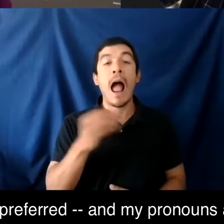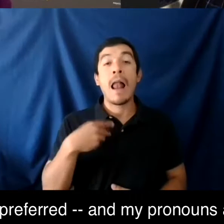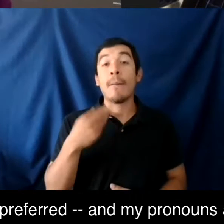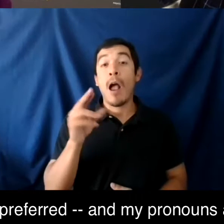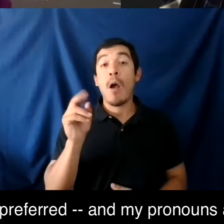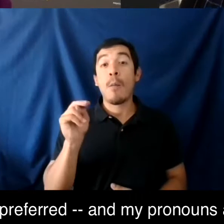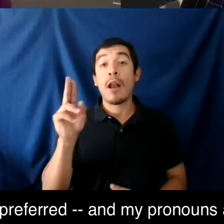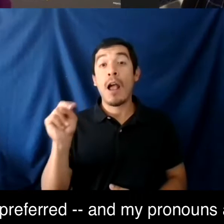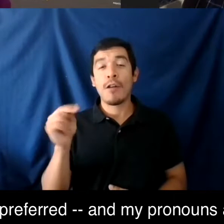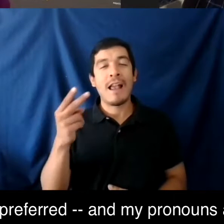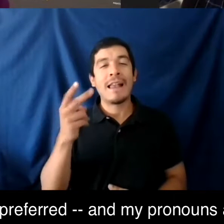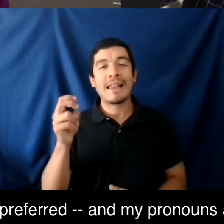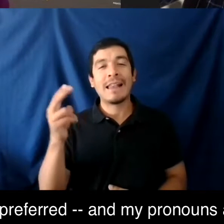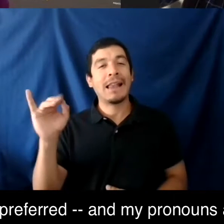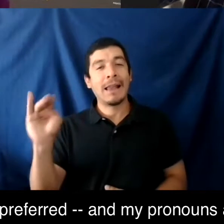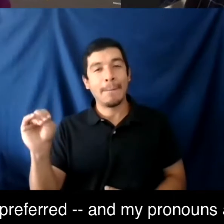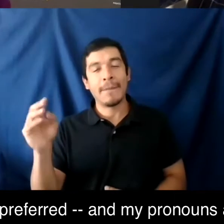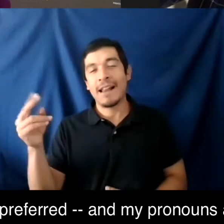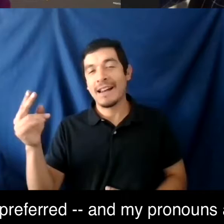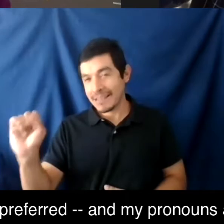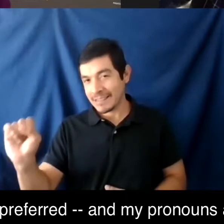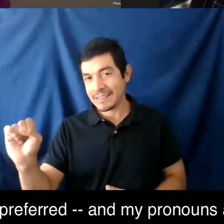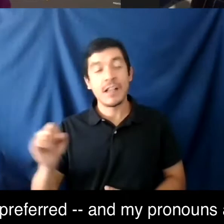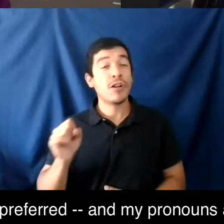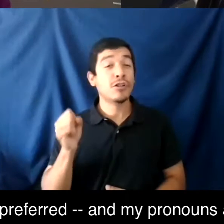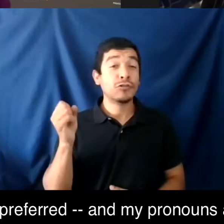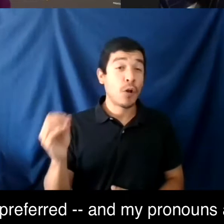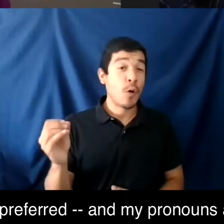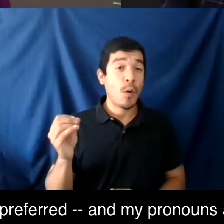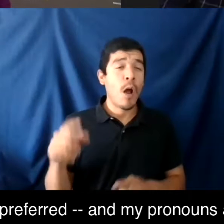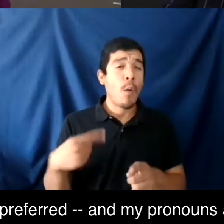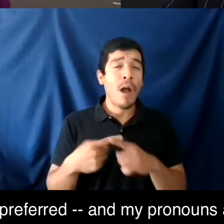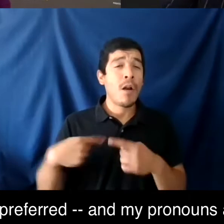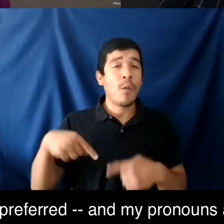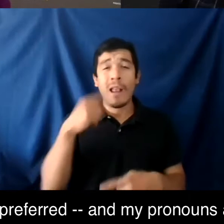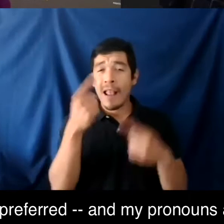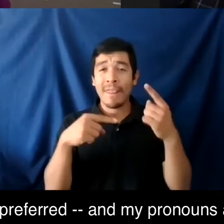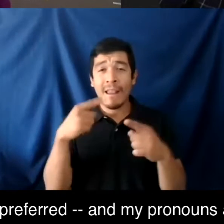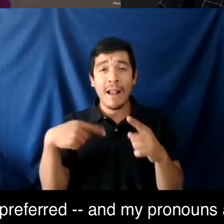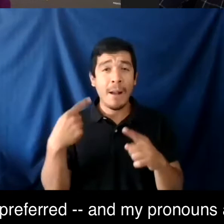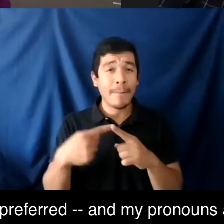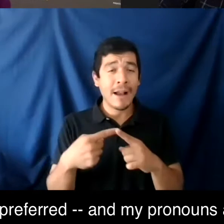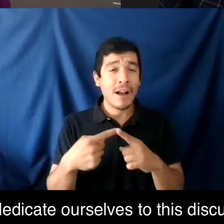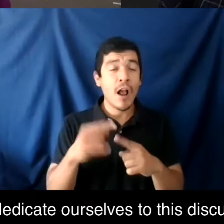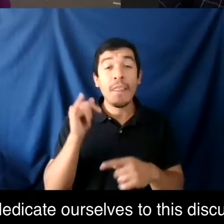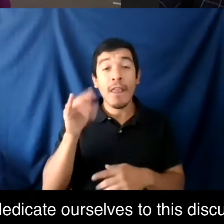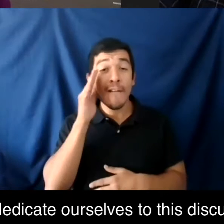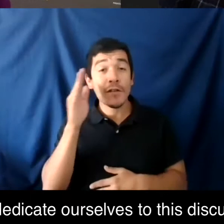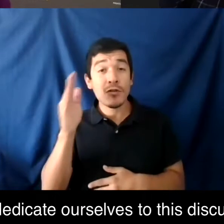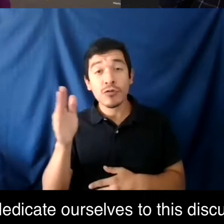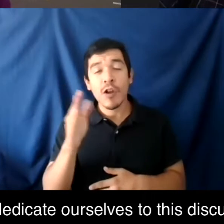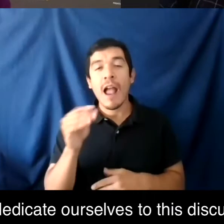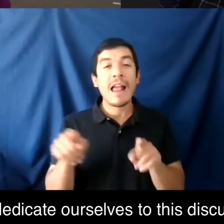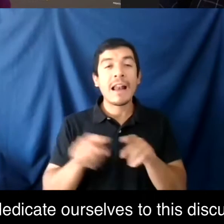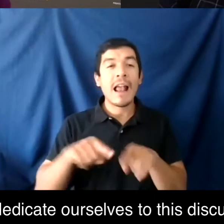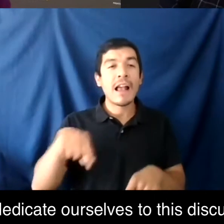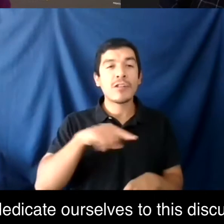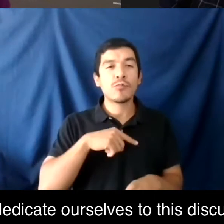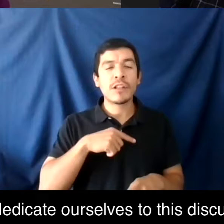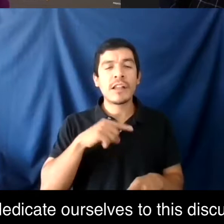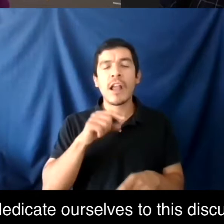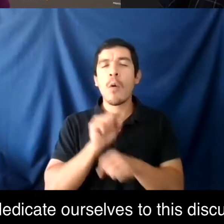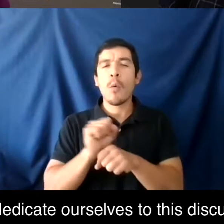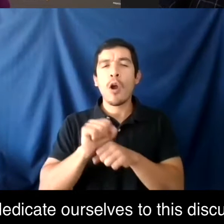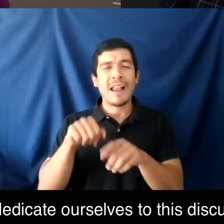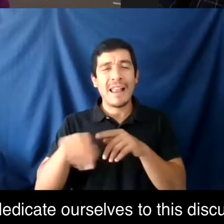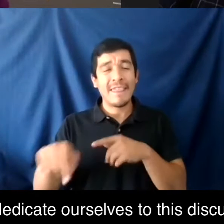pronouns are he, him, and his. And so when we think about the future, and as we dedicate ourselves to this